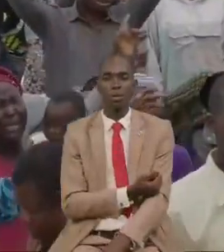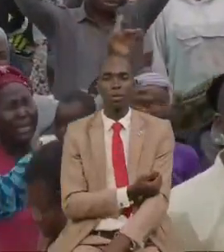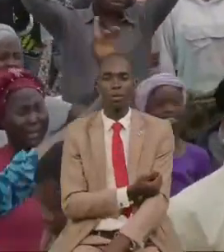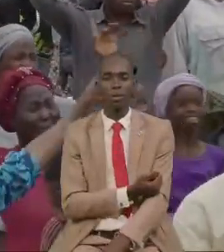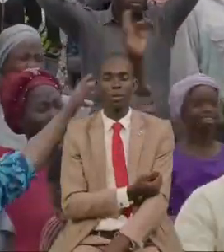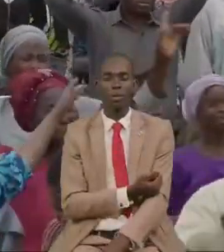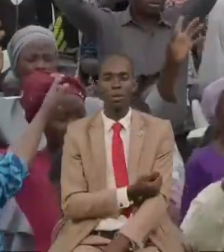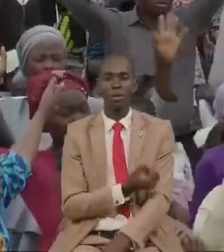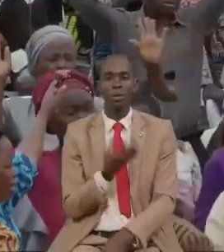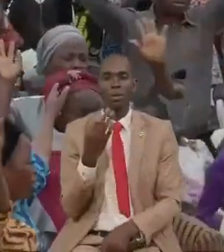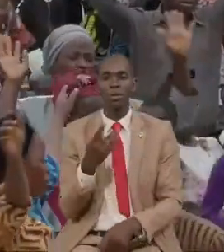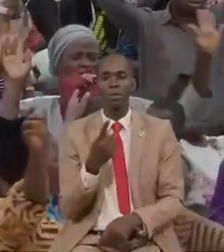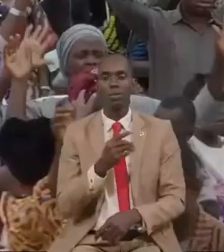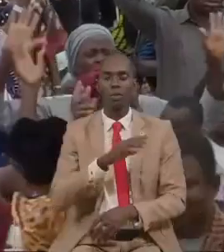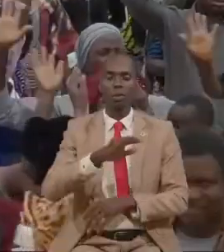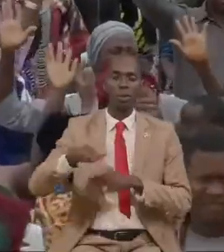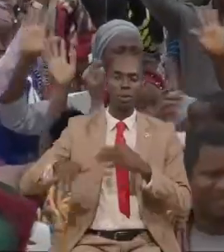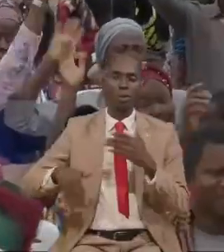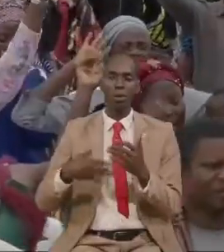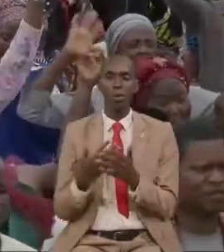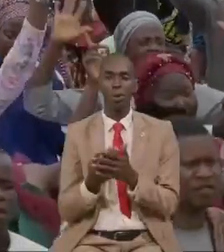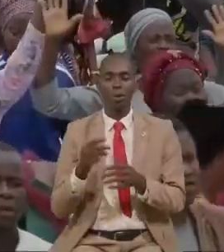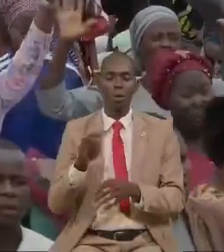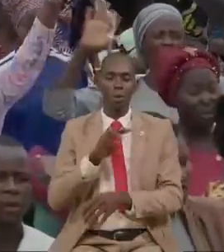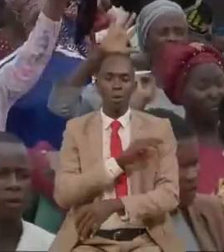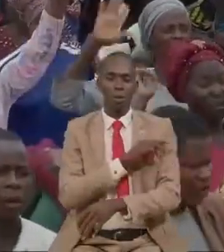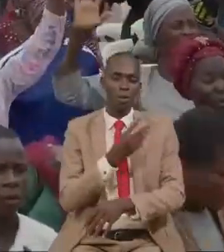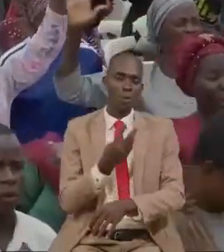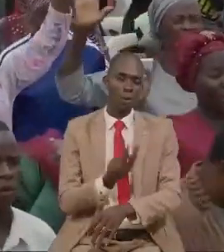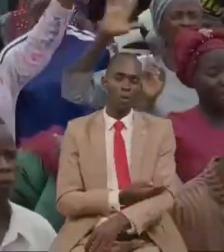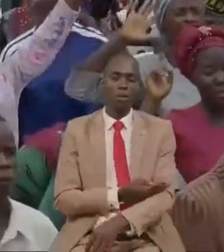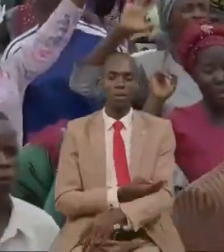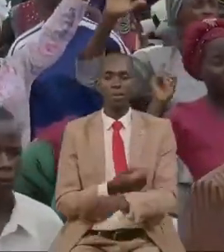of the Almighty Sovereign.